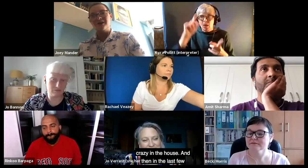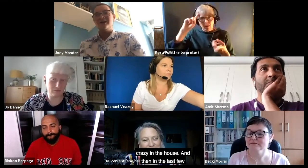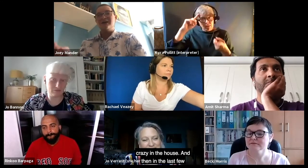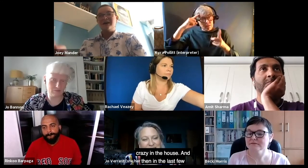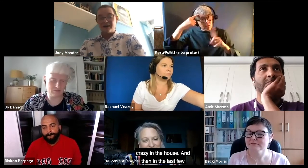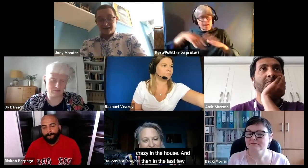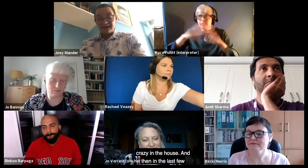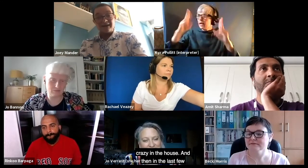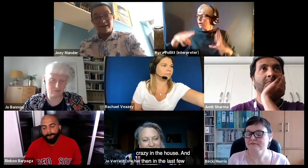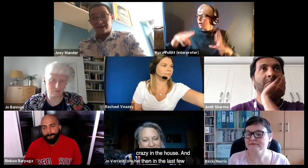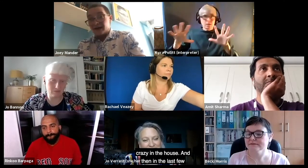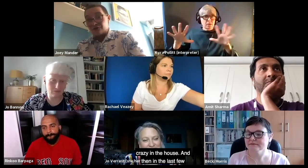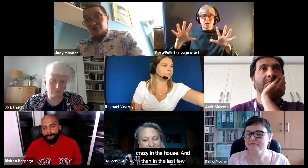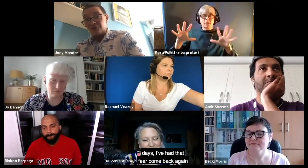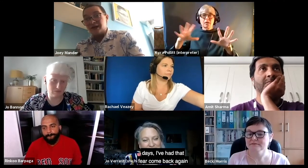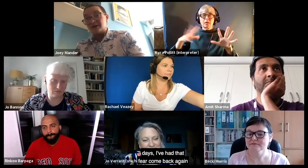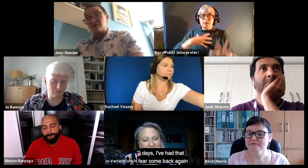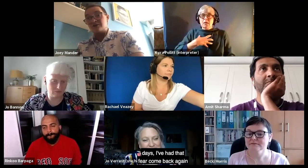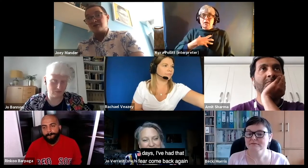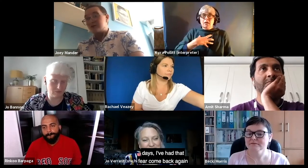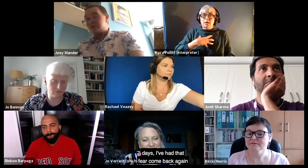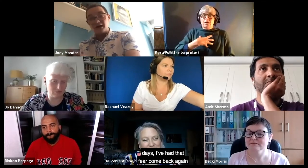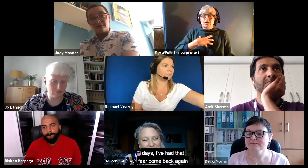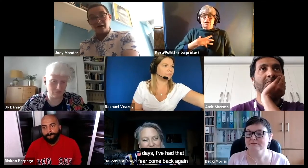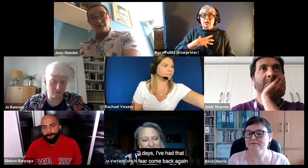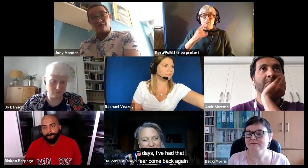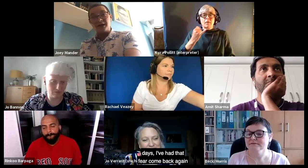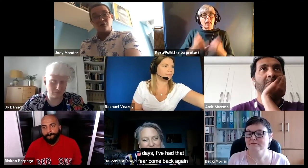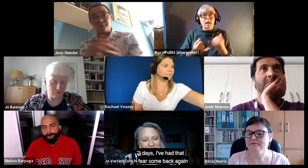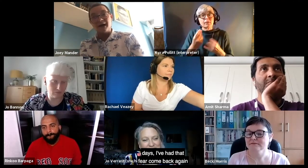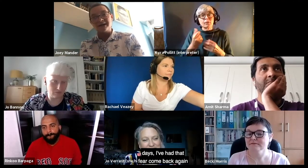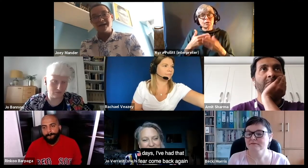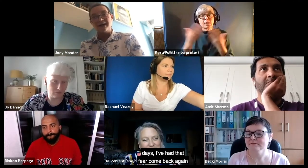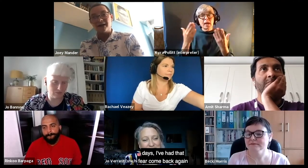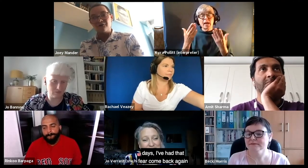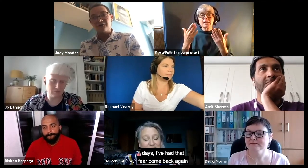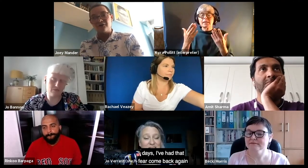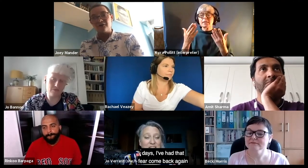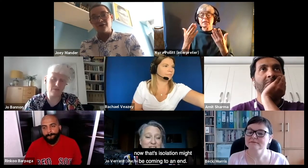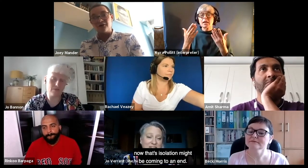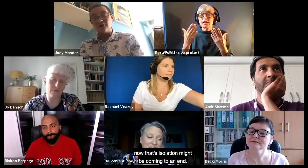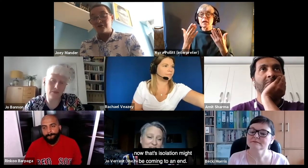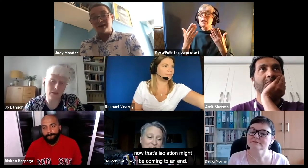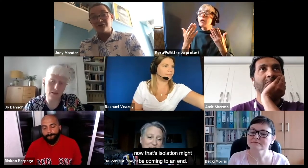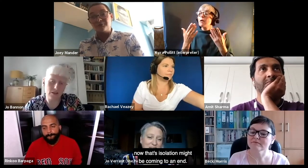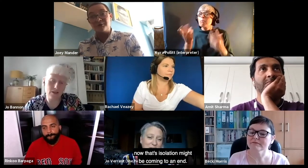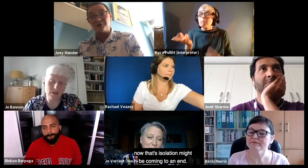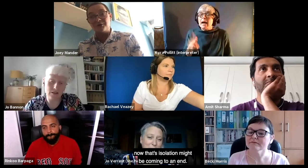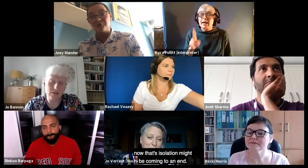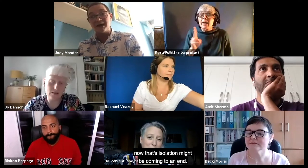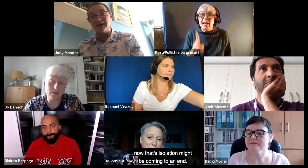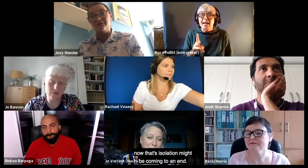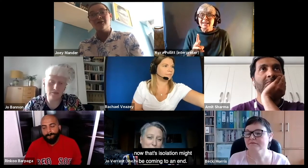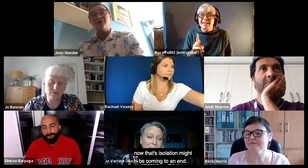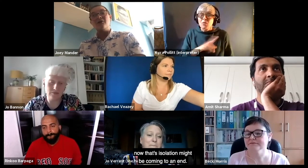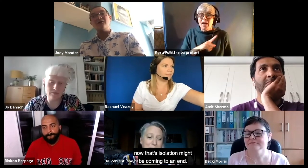house. And then in the last few days, I've had that fear come back again. Now that isolation might be coming